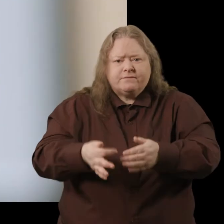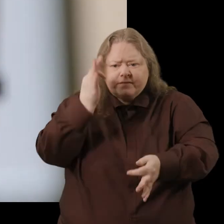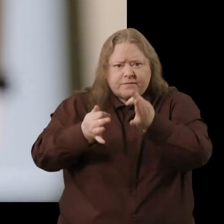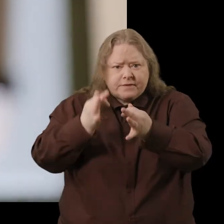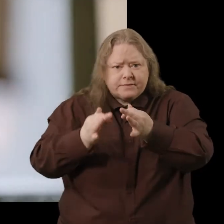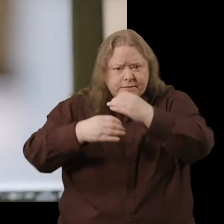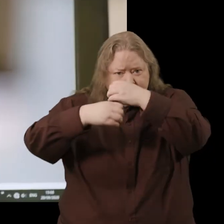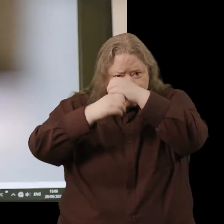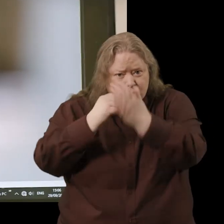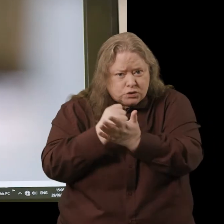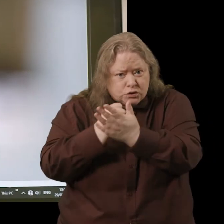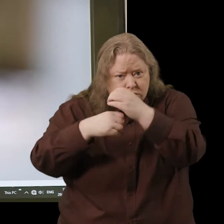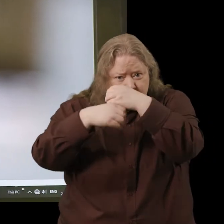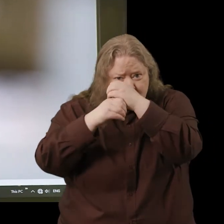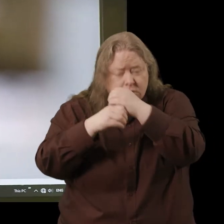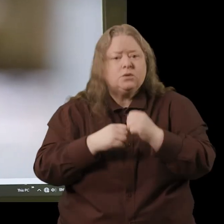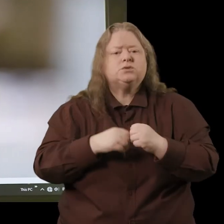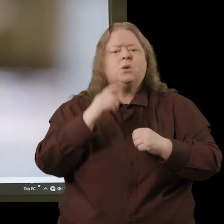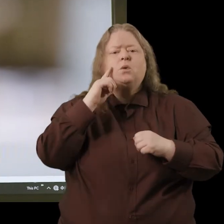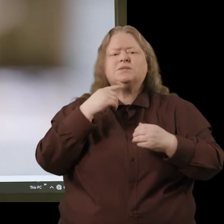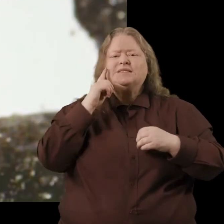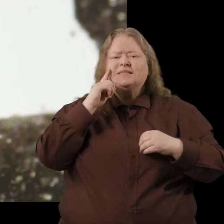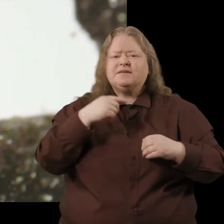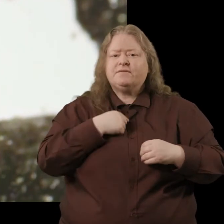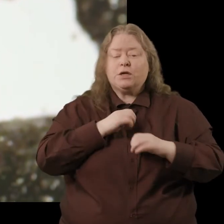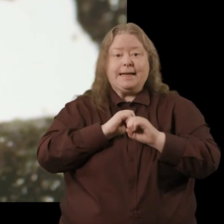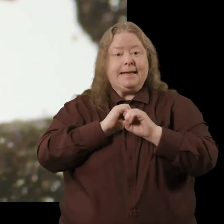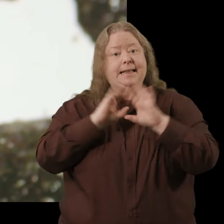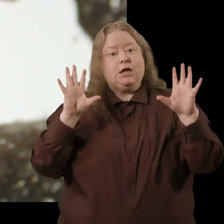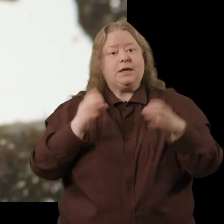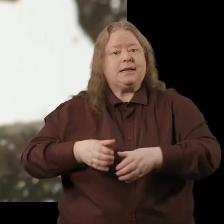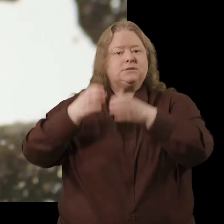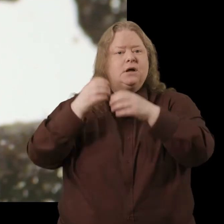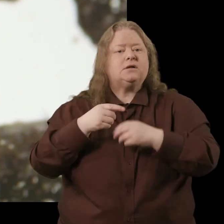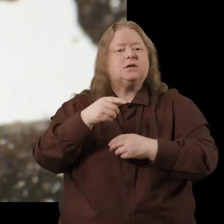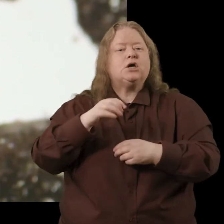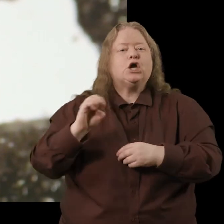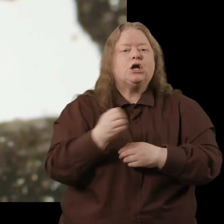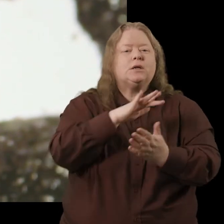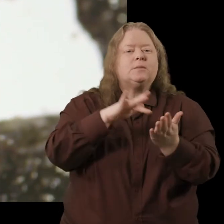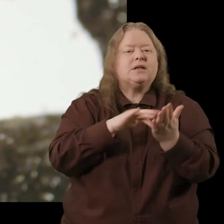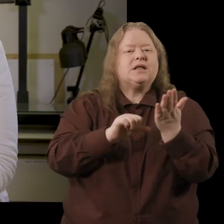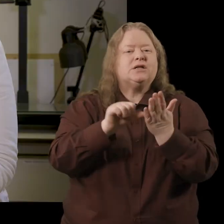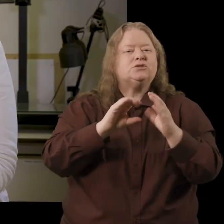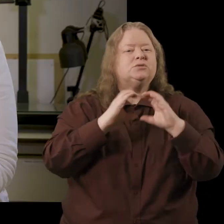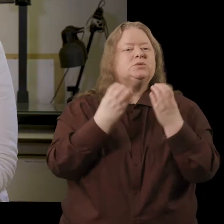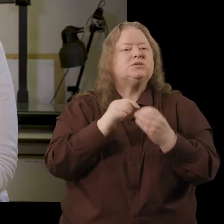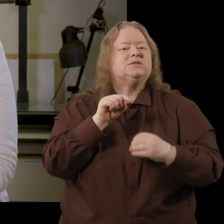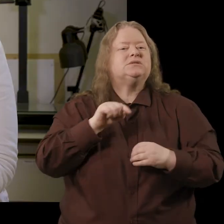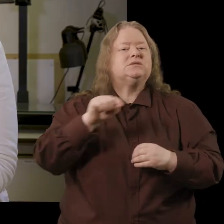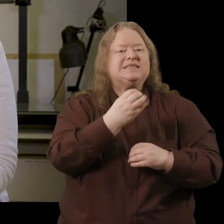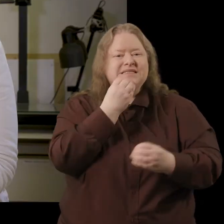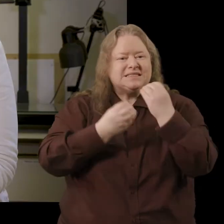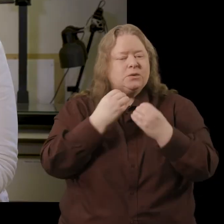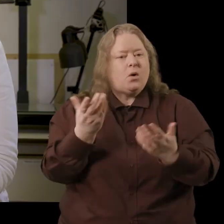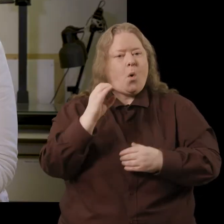under the microscope. So what we see very clearly at Glendalough are the early medieval communities were eating oats and